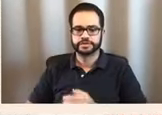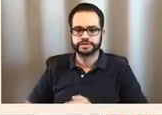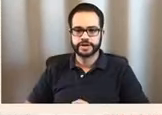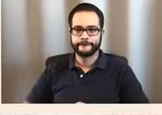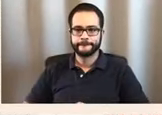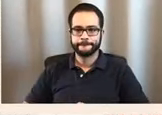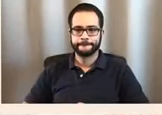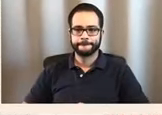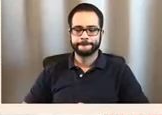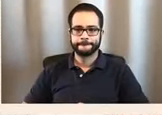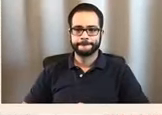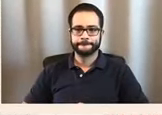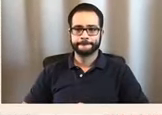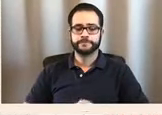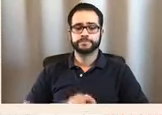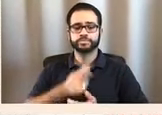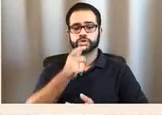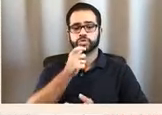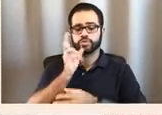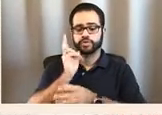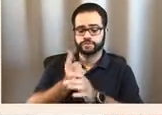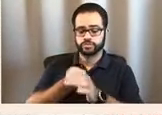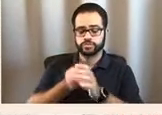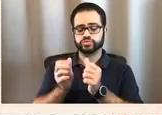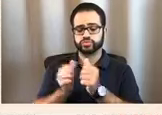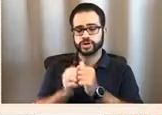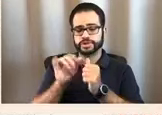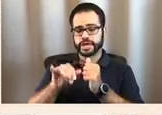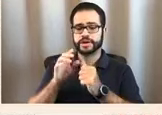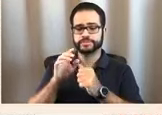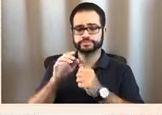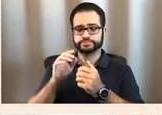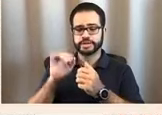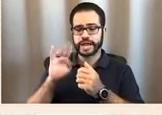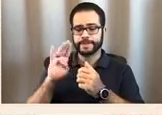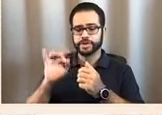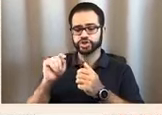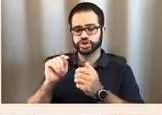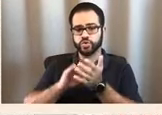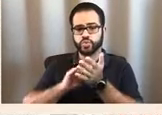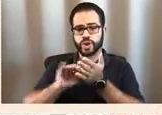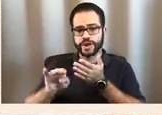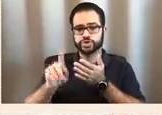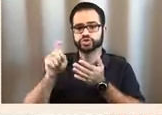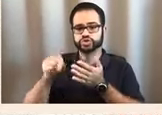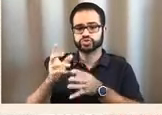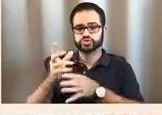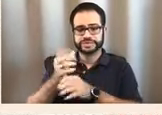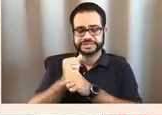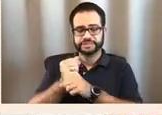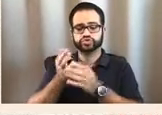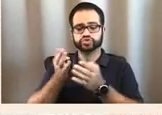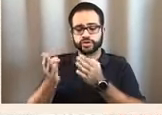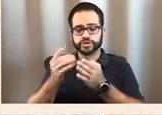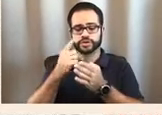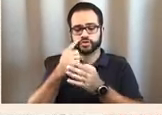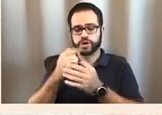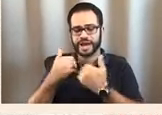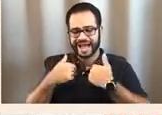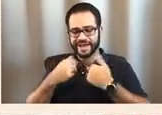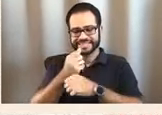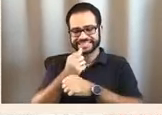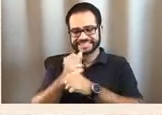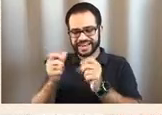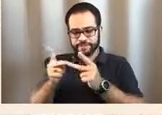Individuals enrolled in the iBudget waiver should receive services that enable them to have a safe place to live, to have a meaningful day